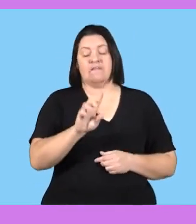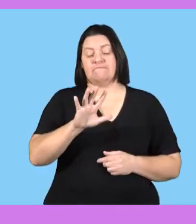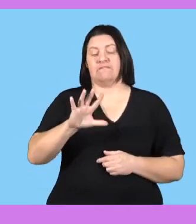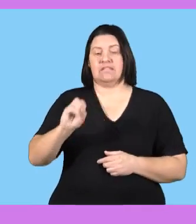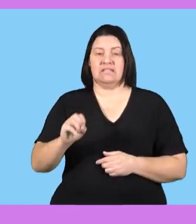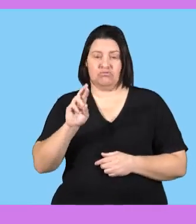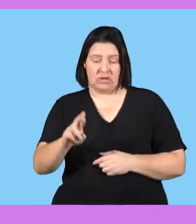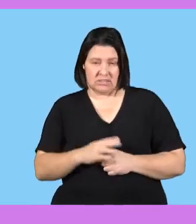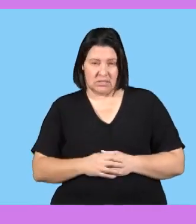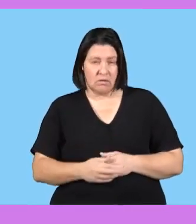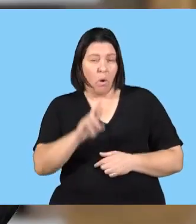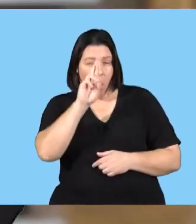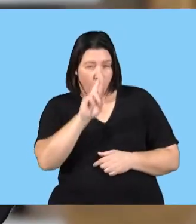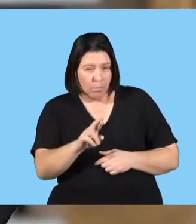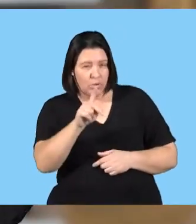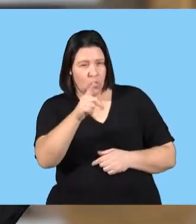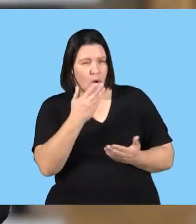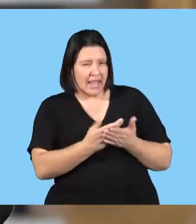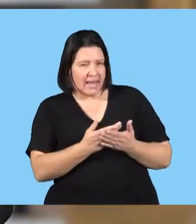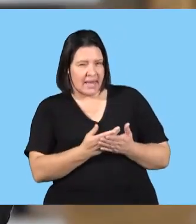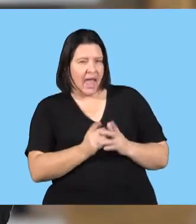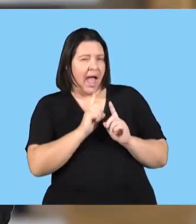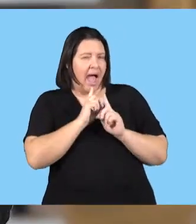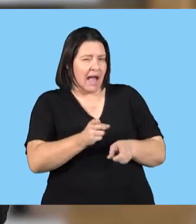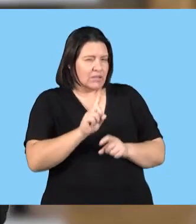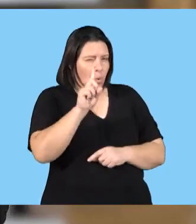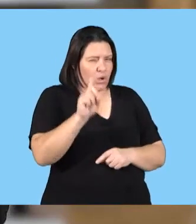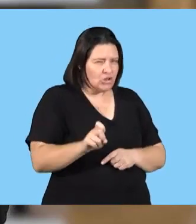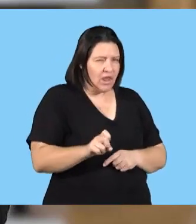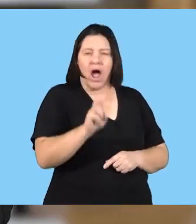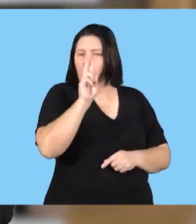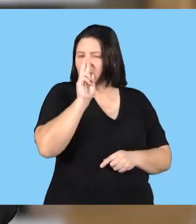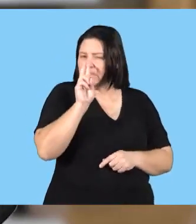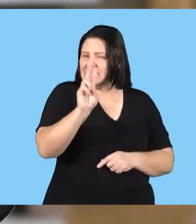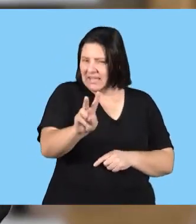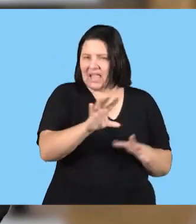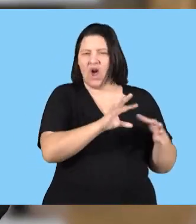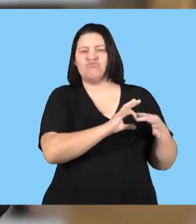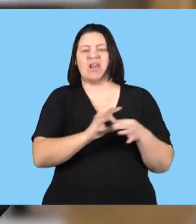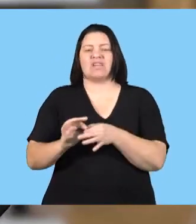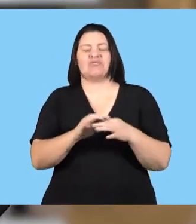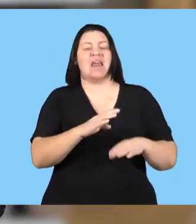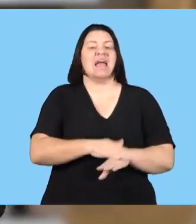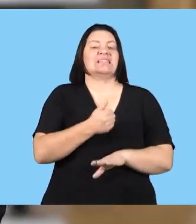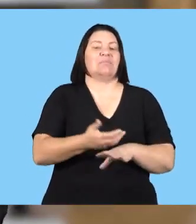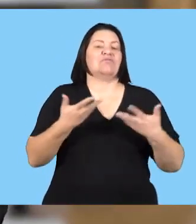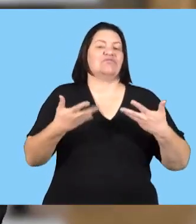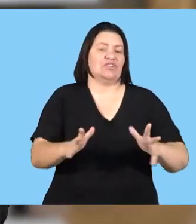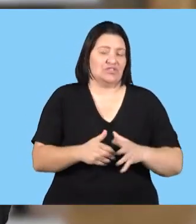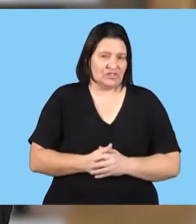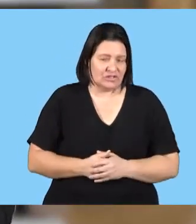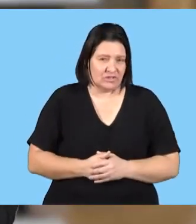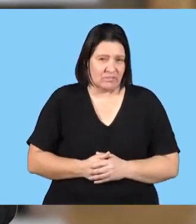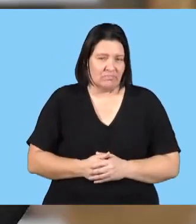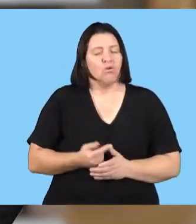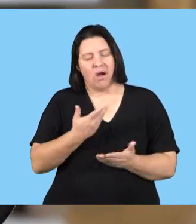it's 150. And I hope before you can even answer the questions, already you have established the